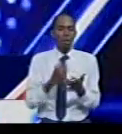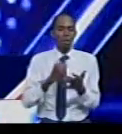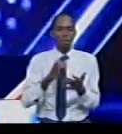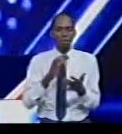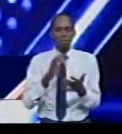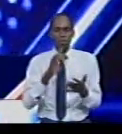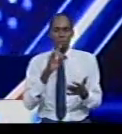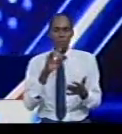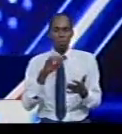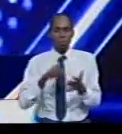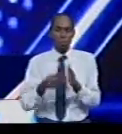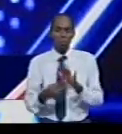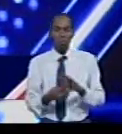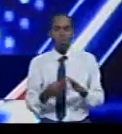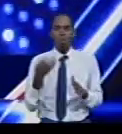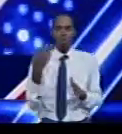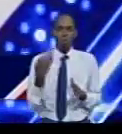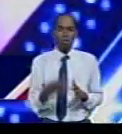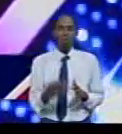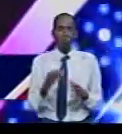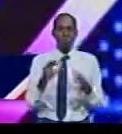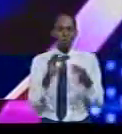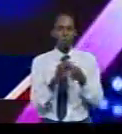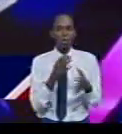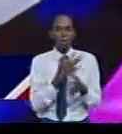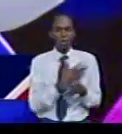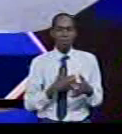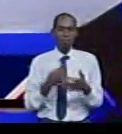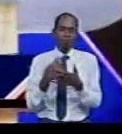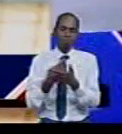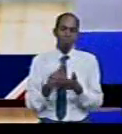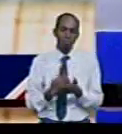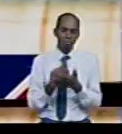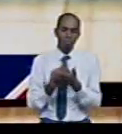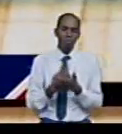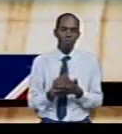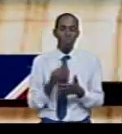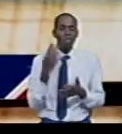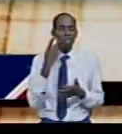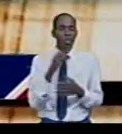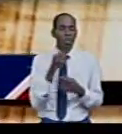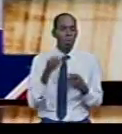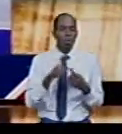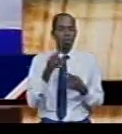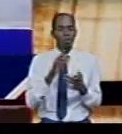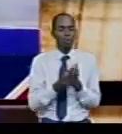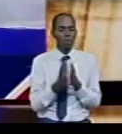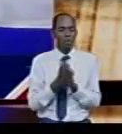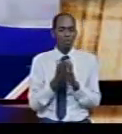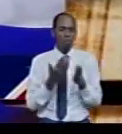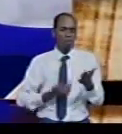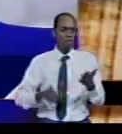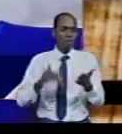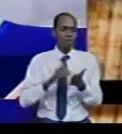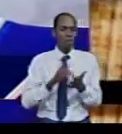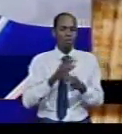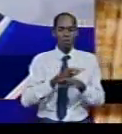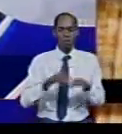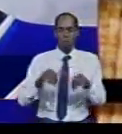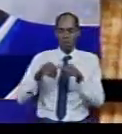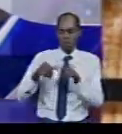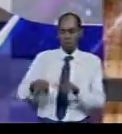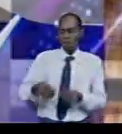connection and consultation. After you are born again, you don't stay as an